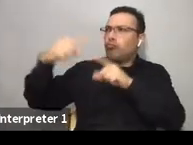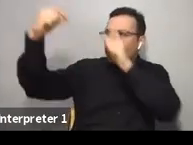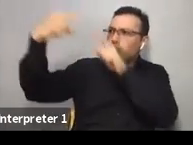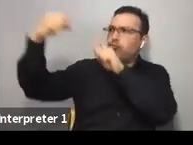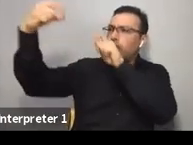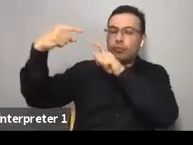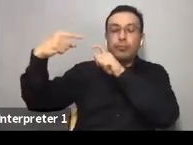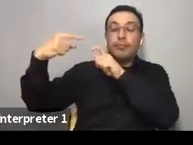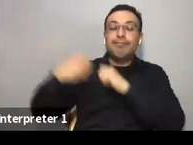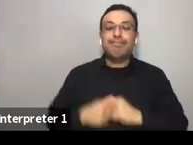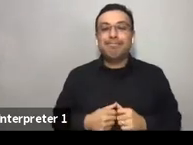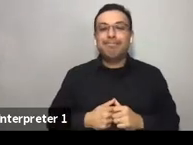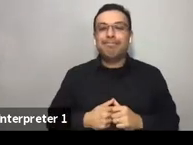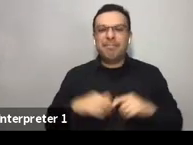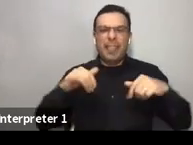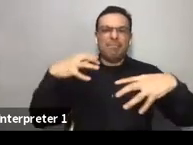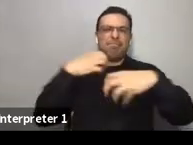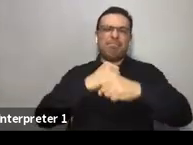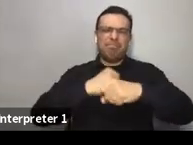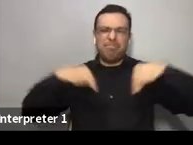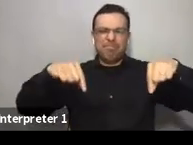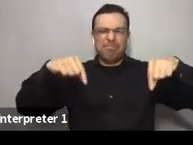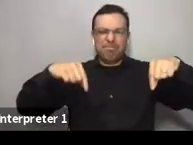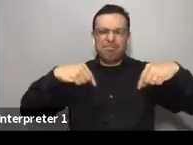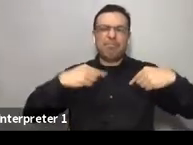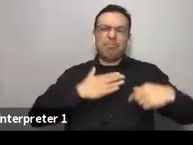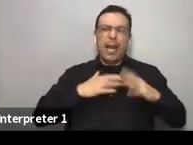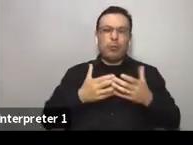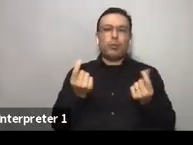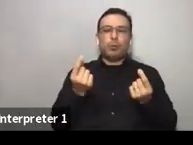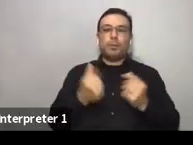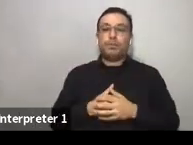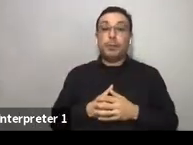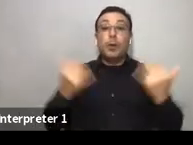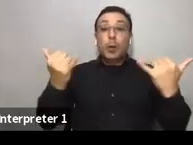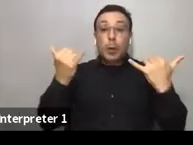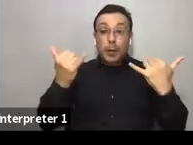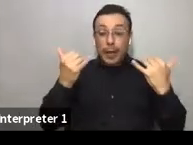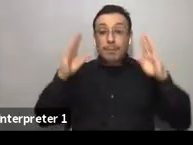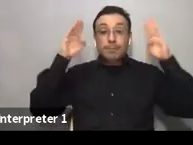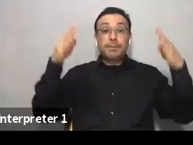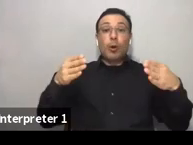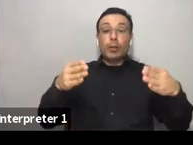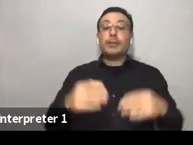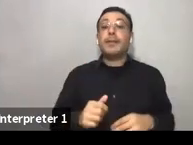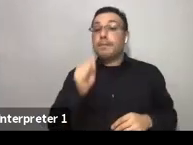In this first section today, we're really going to start connecting the dots between privacy and safety.